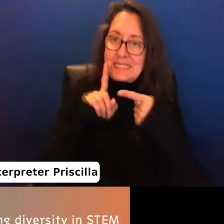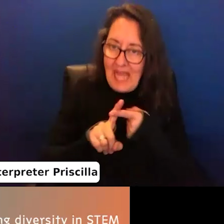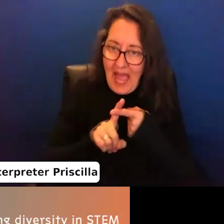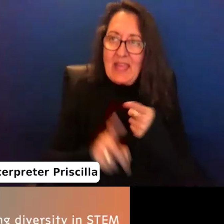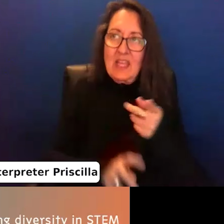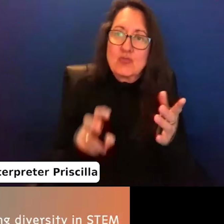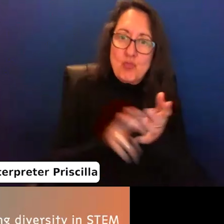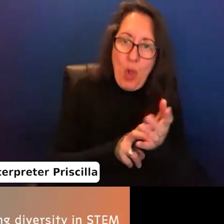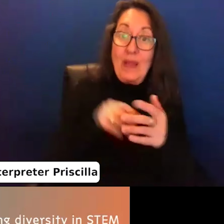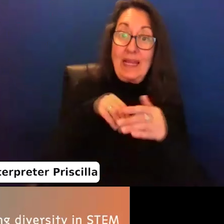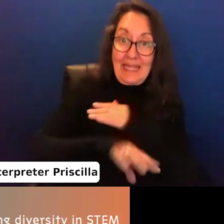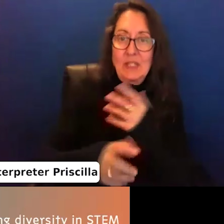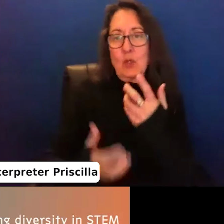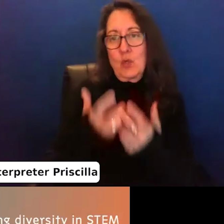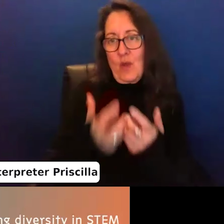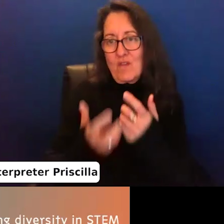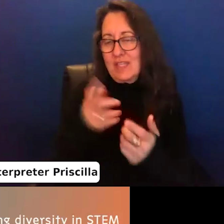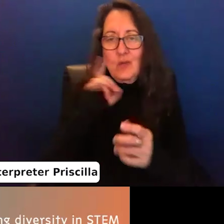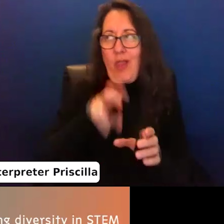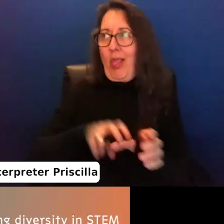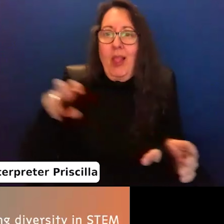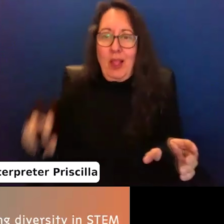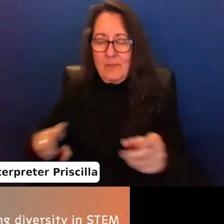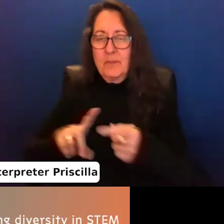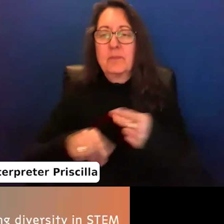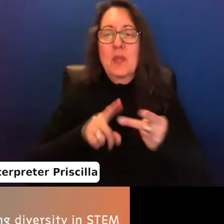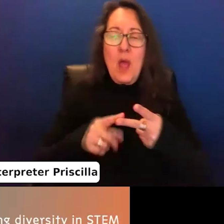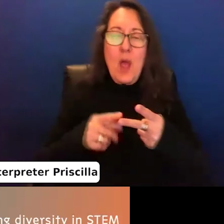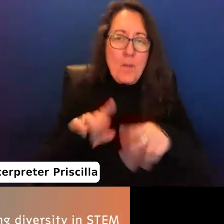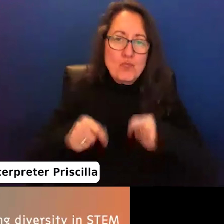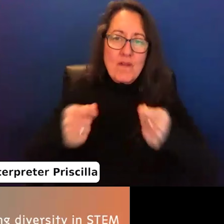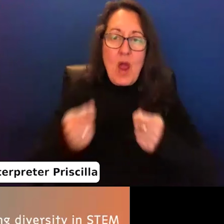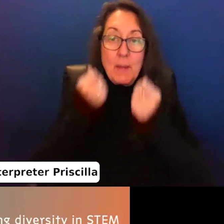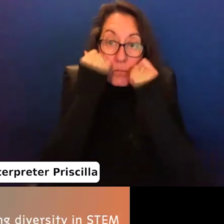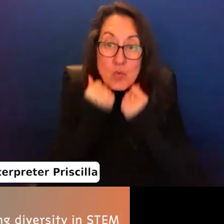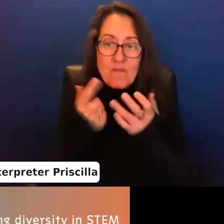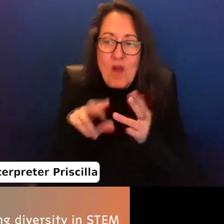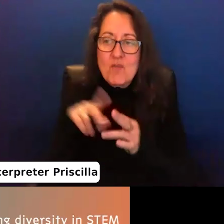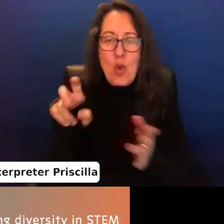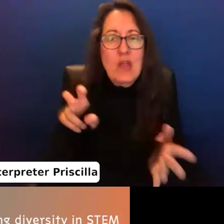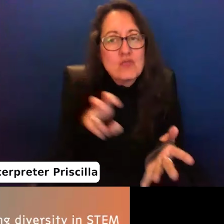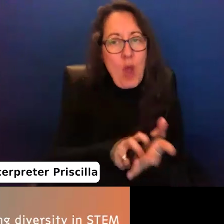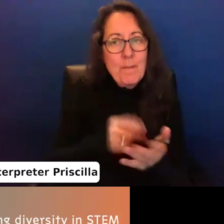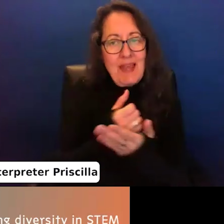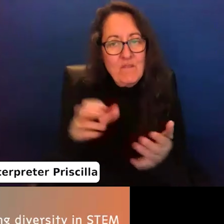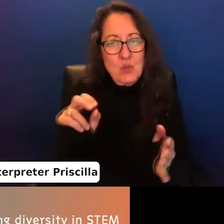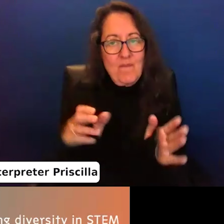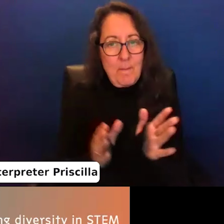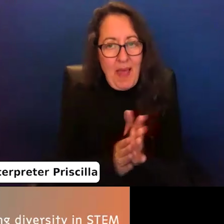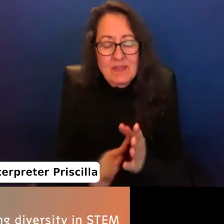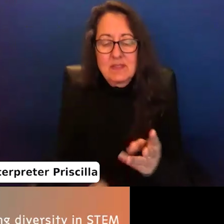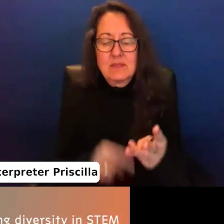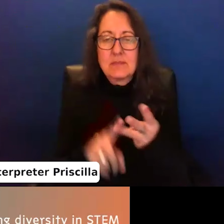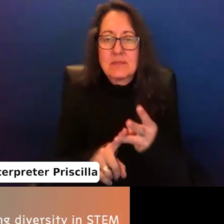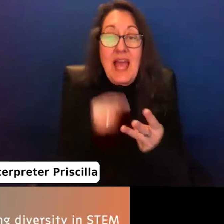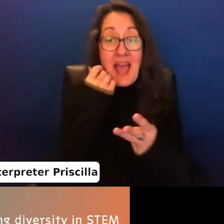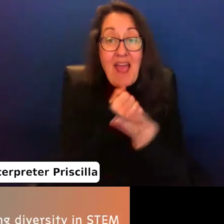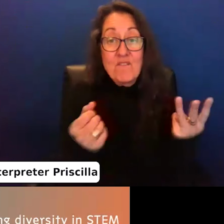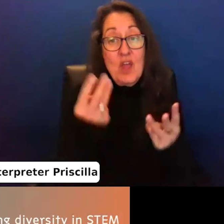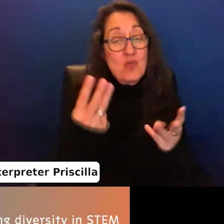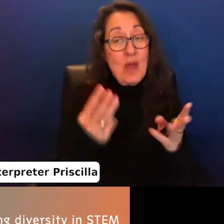university, providing a proof of enrollment annually, doing a quarterly check-in, a few things like that. But they